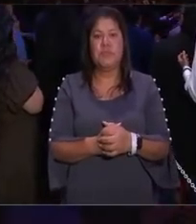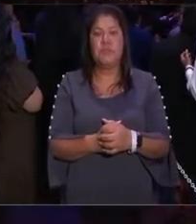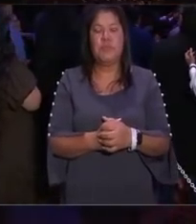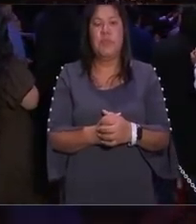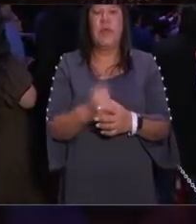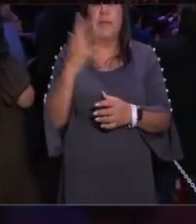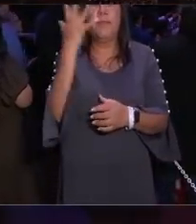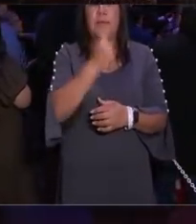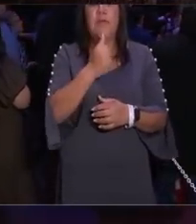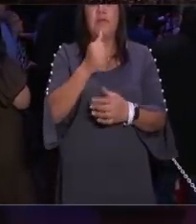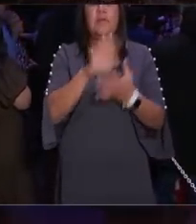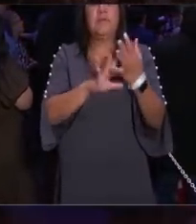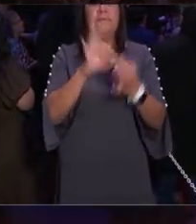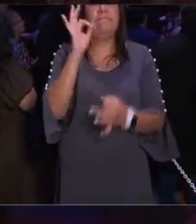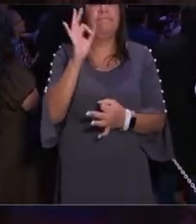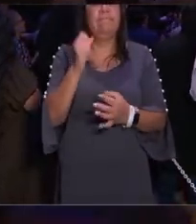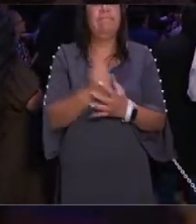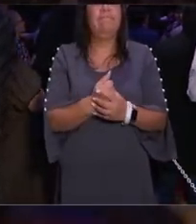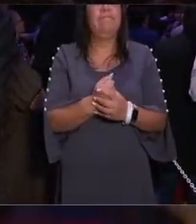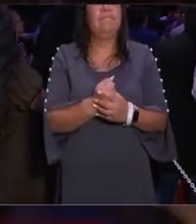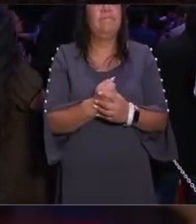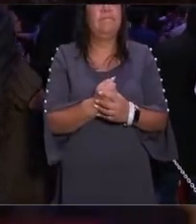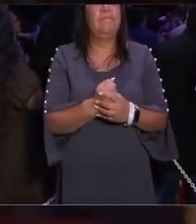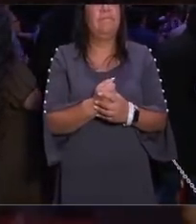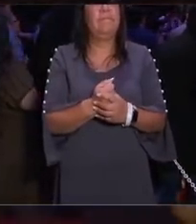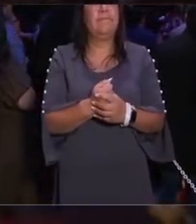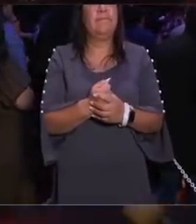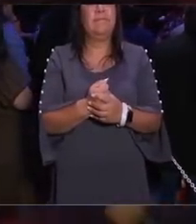What a beautiful spirit